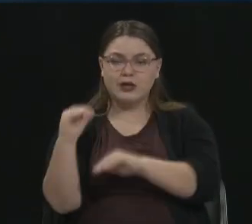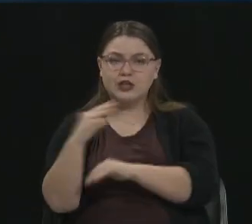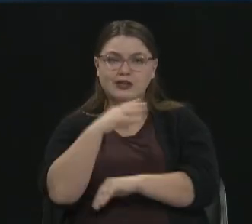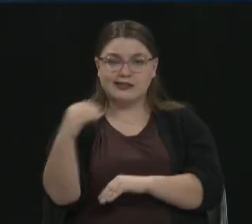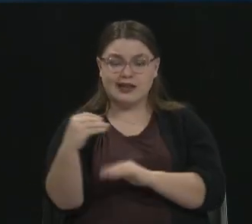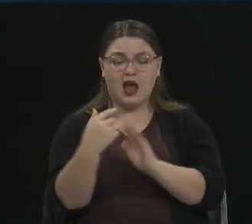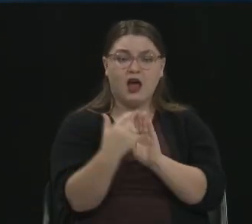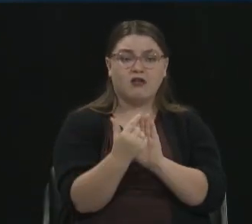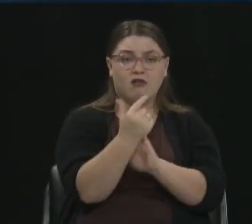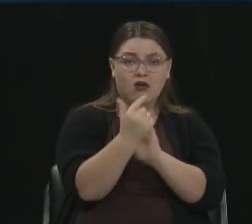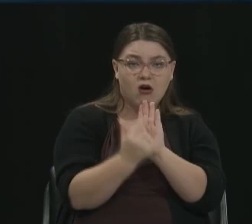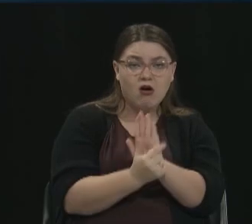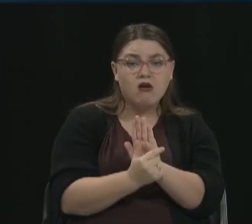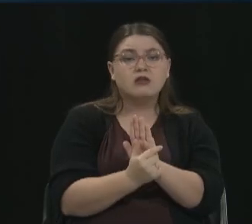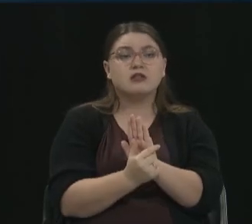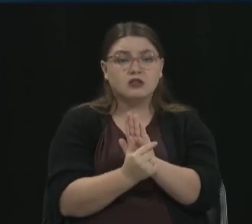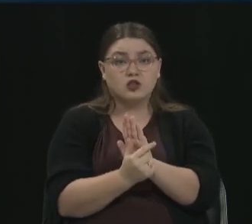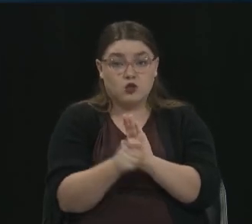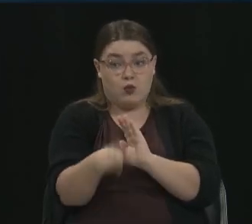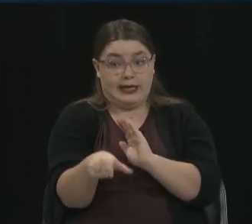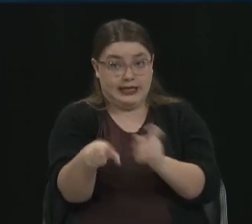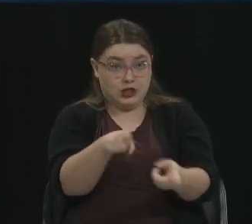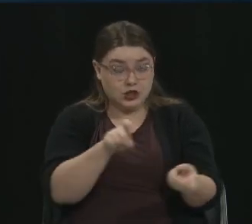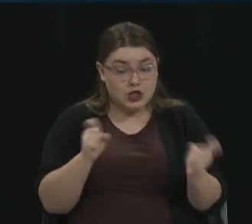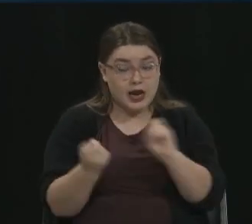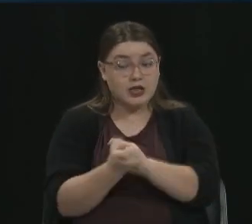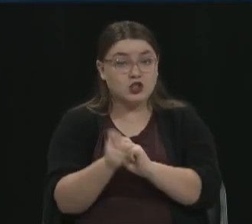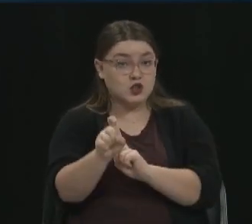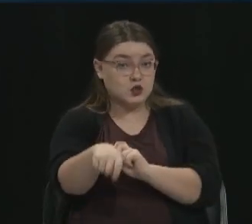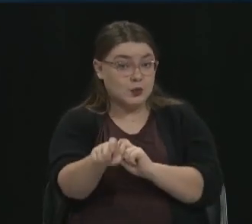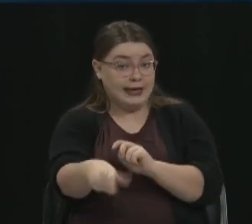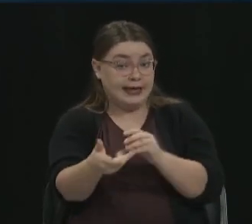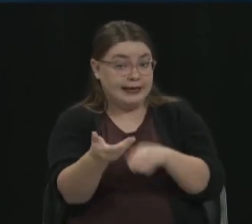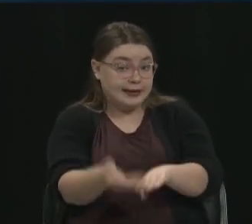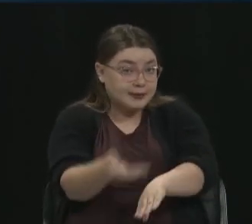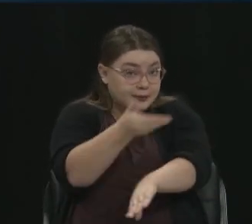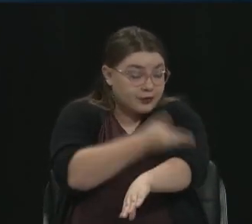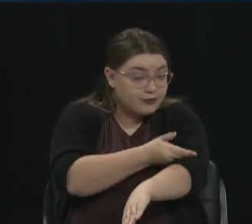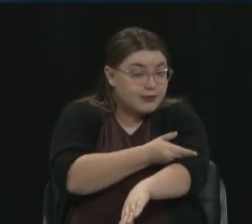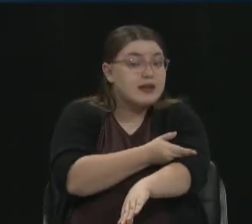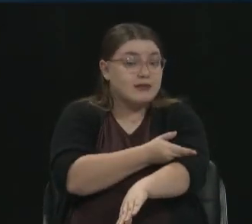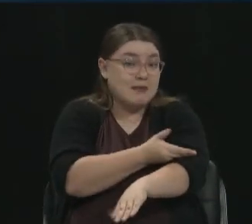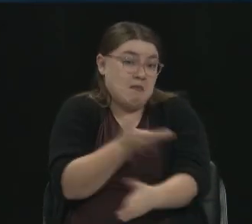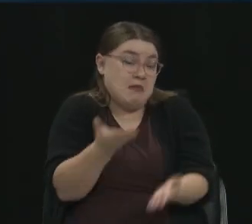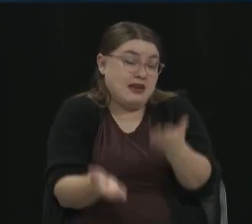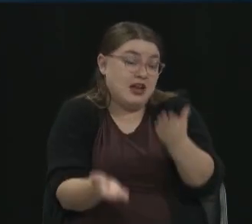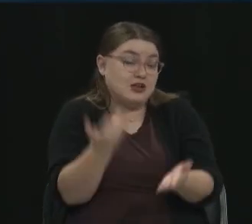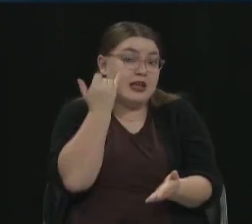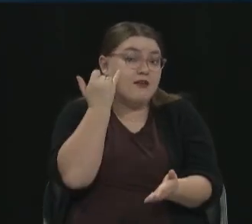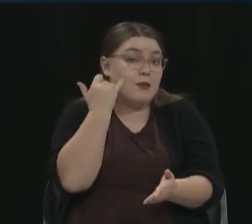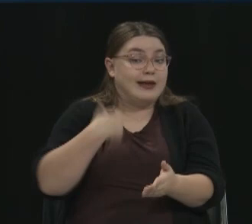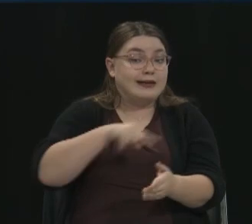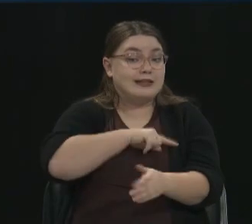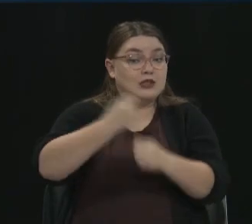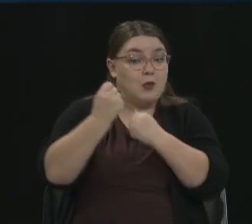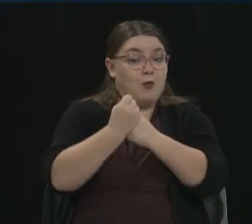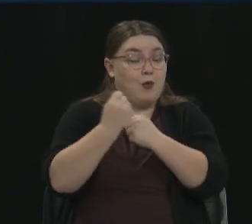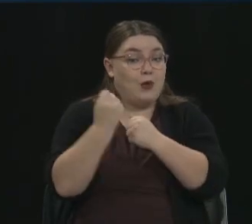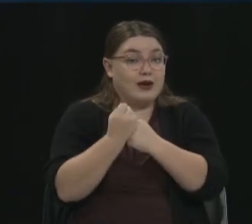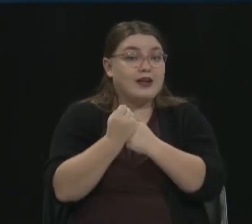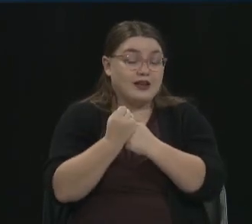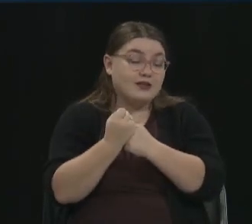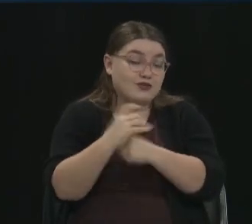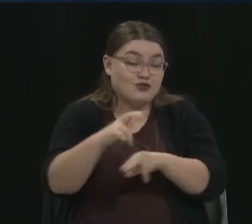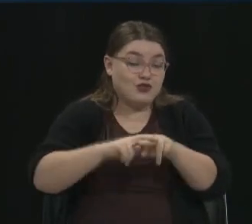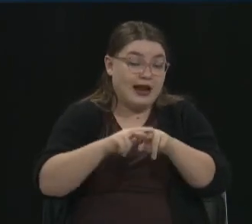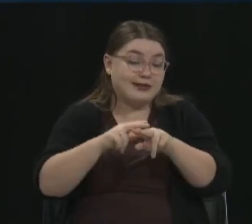hard maybe we push for change that could have made the trains more safe. And so there are braking systems